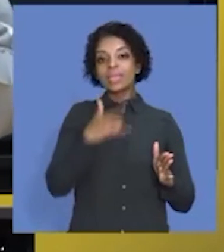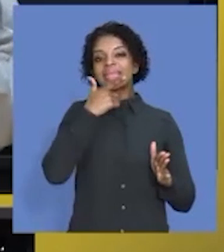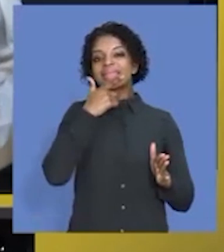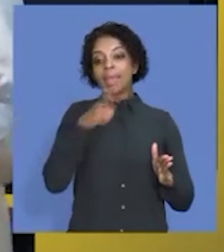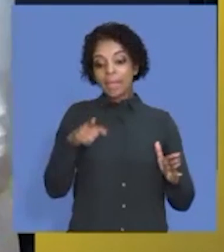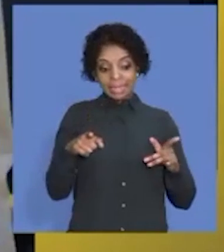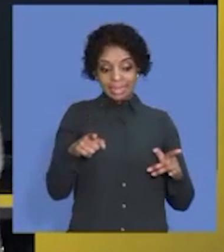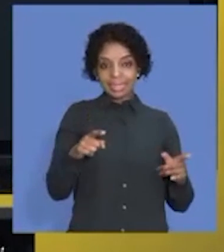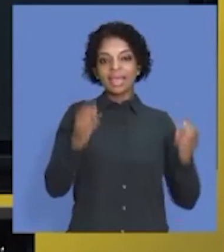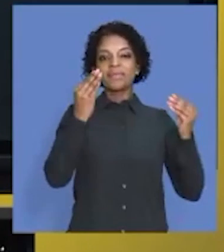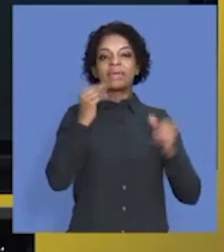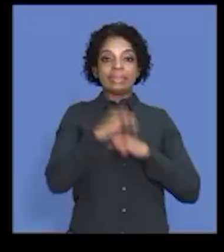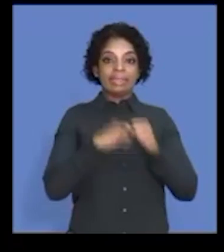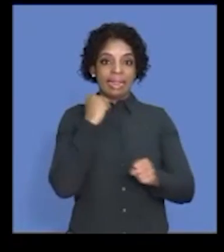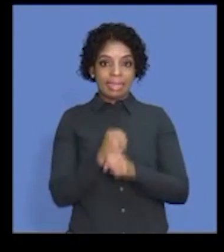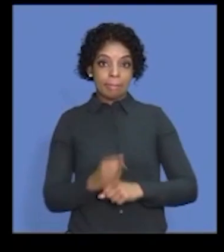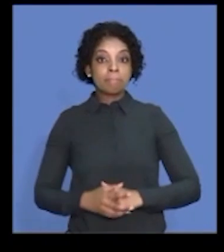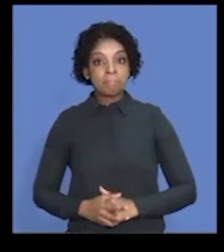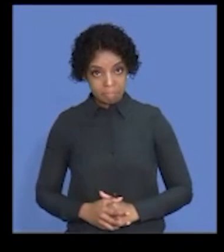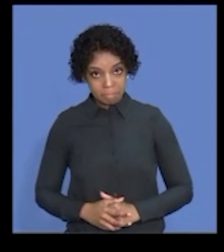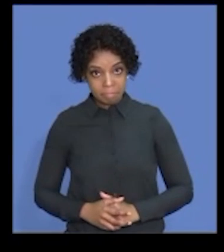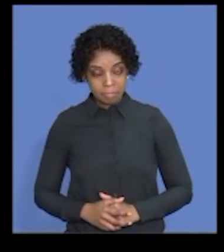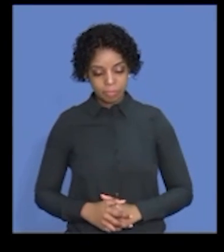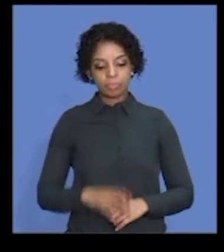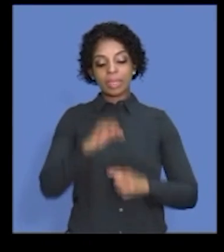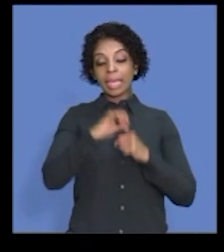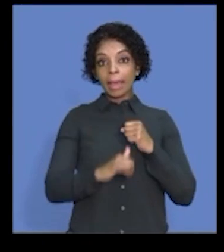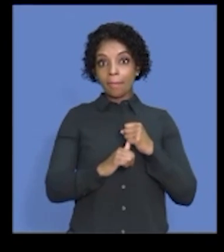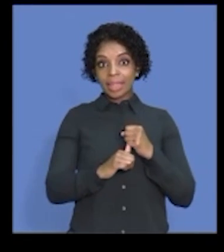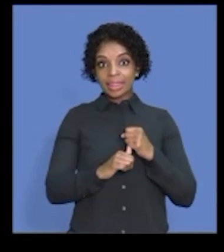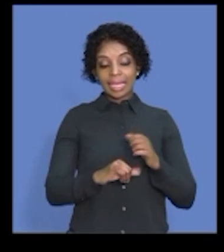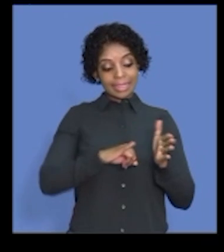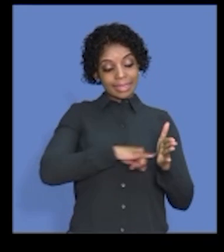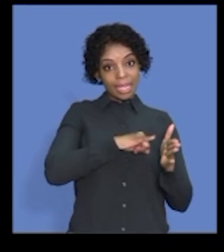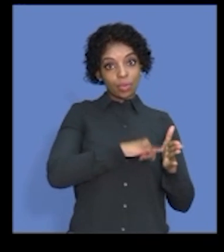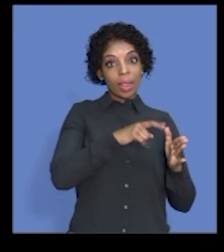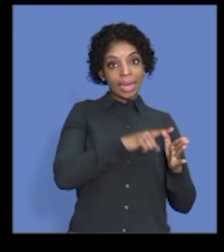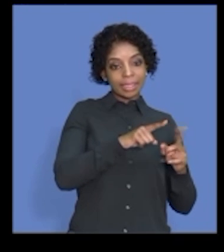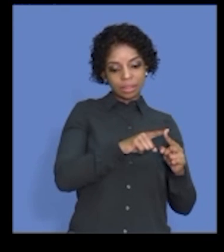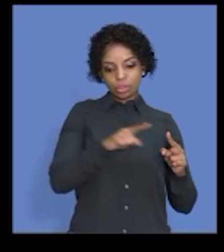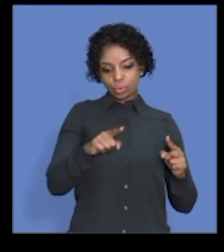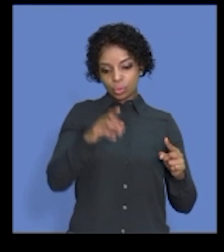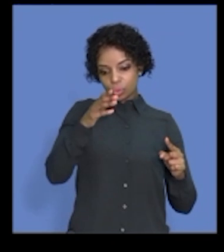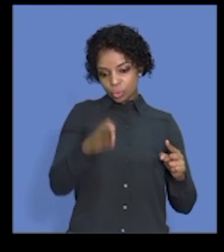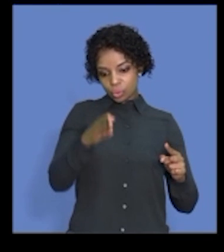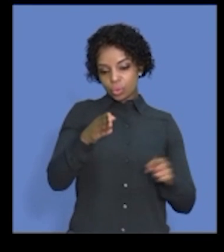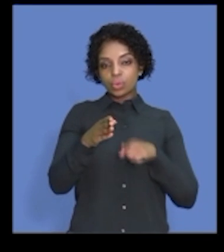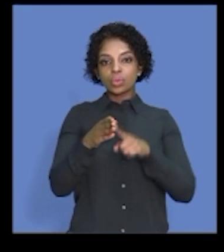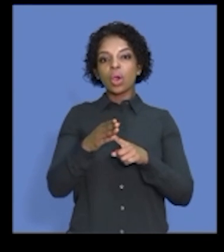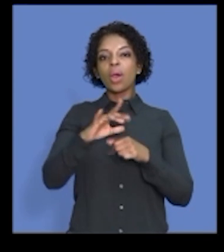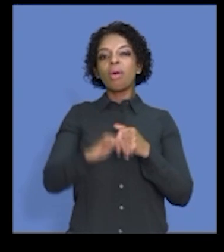So now, you tell yourself, right, from January to July, that is when your rental was